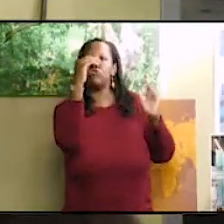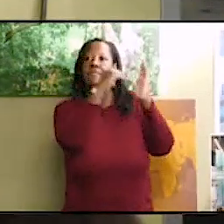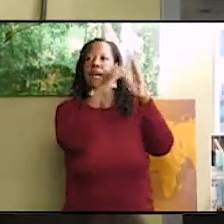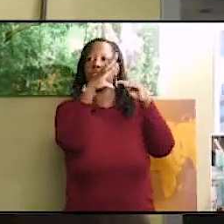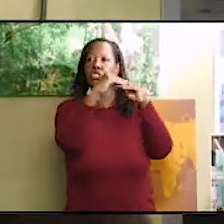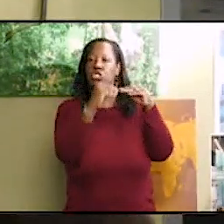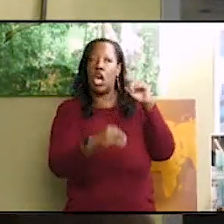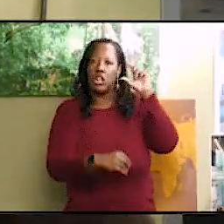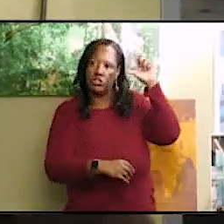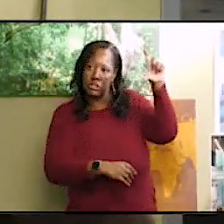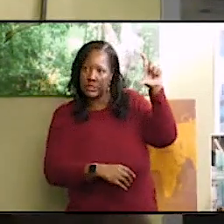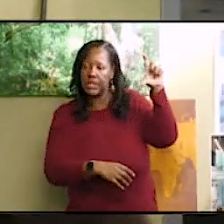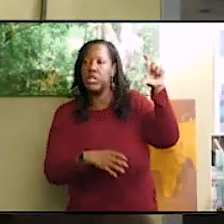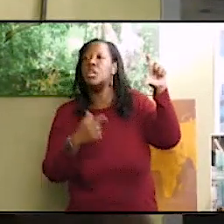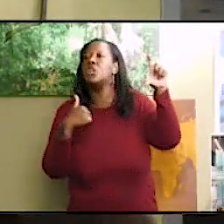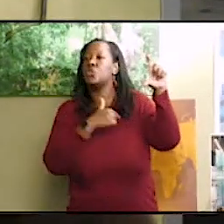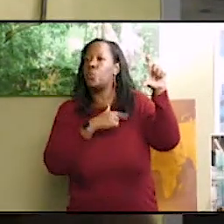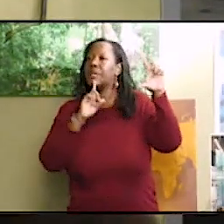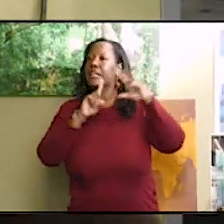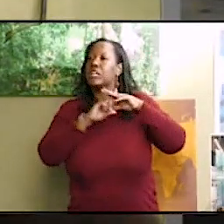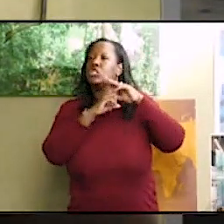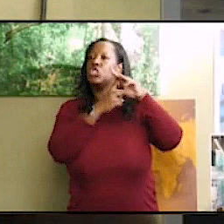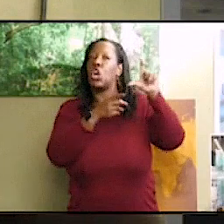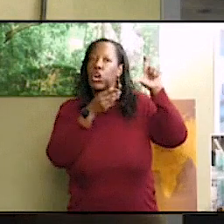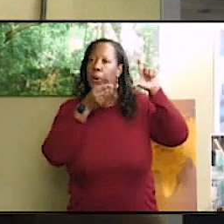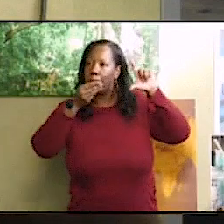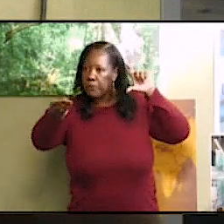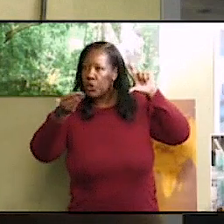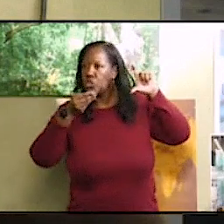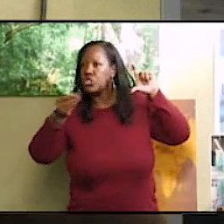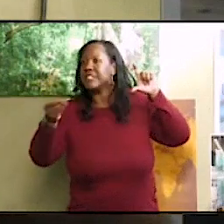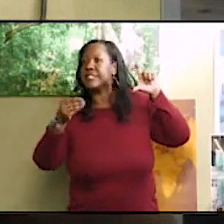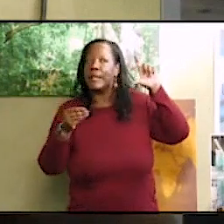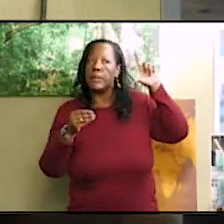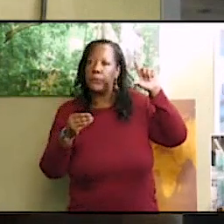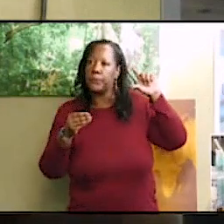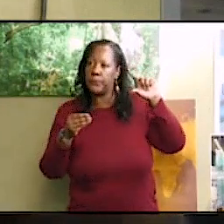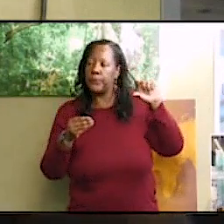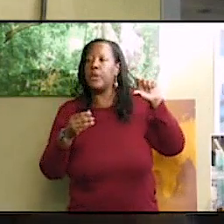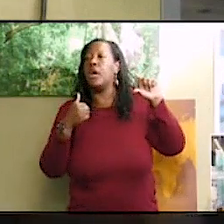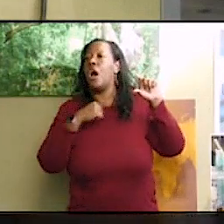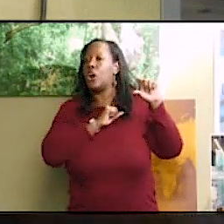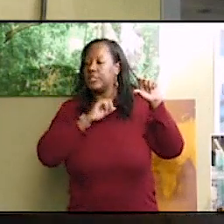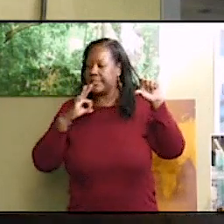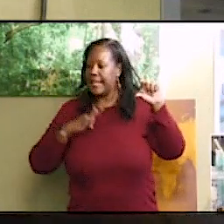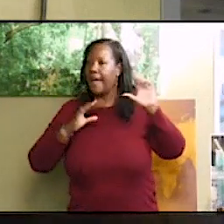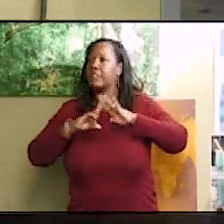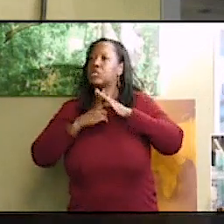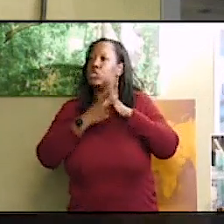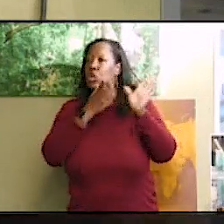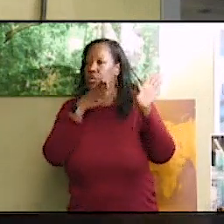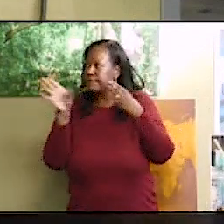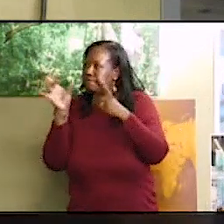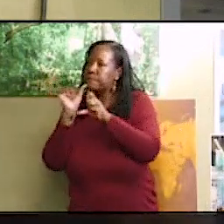us the authority to go ahead and start to make purchases that we need, and that our staff can start to work on it.